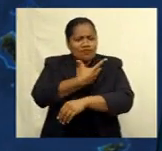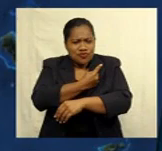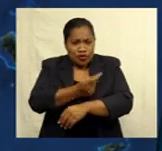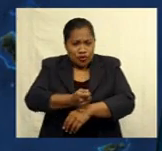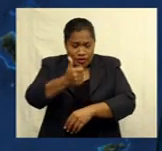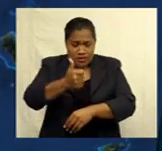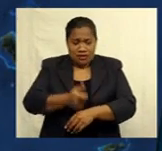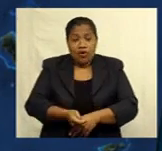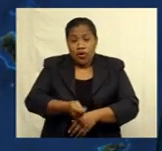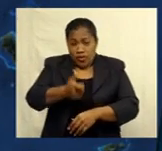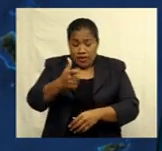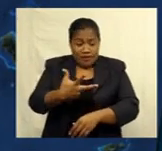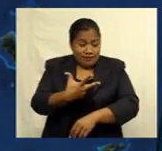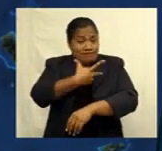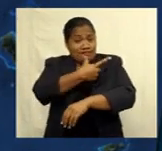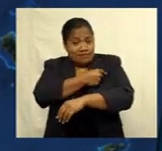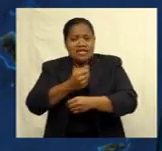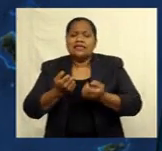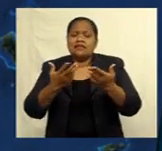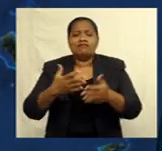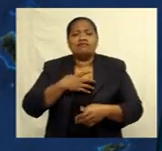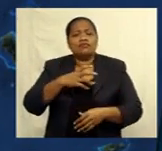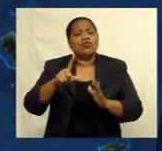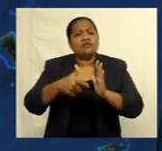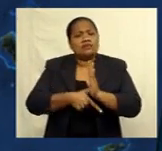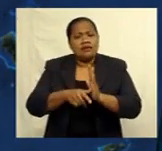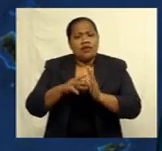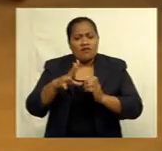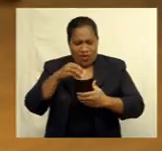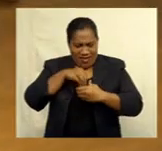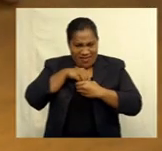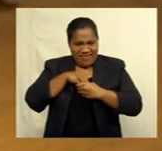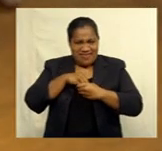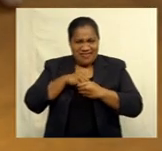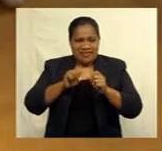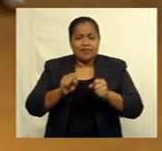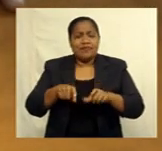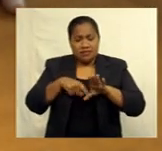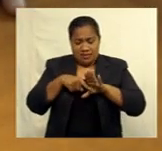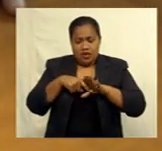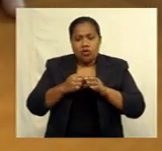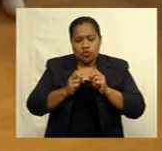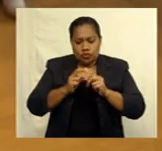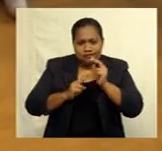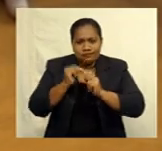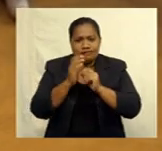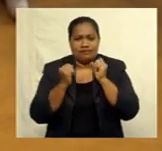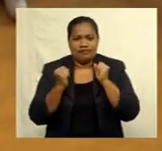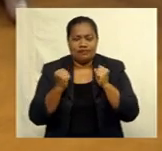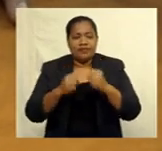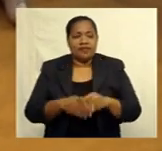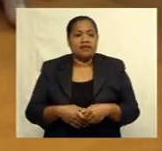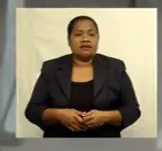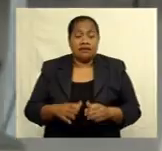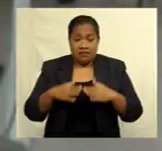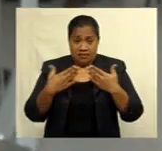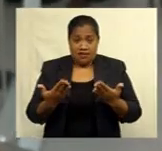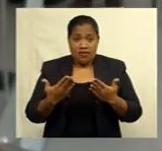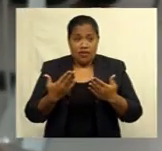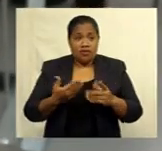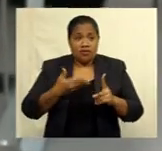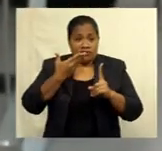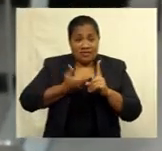it, it gives you a lot more time for that immune system to build up. Meanwhile, Dr. Fong has stressed that no one in Fiji has died